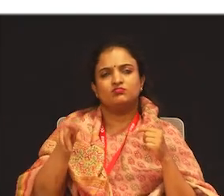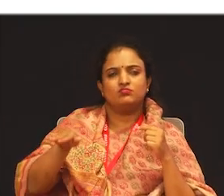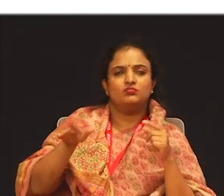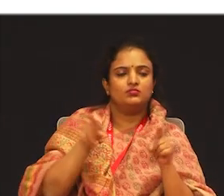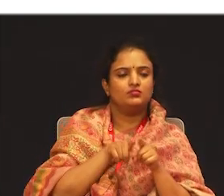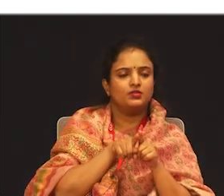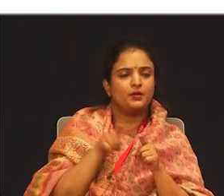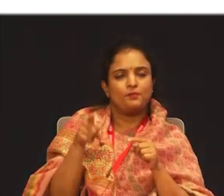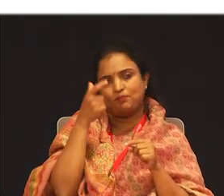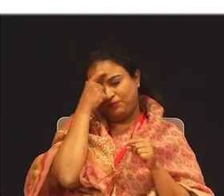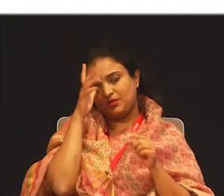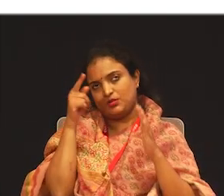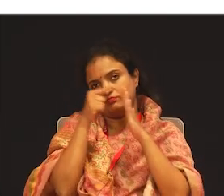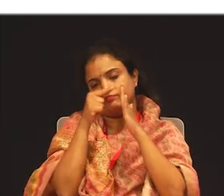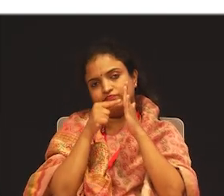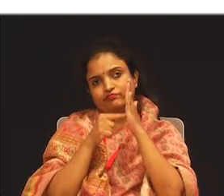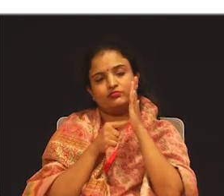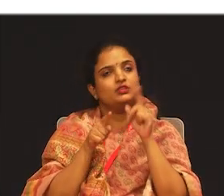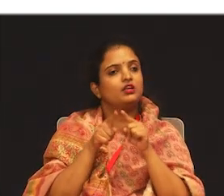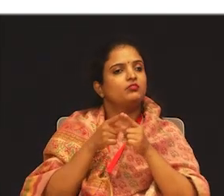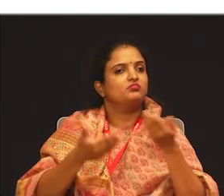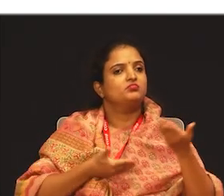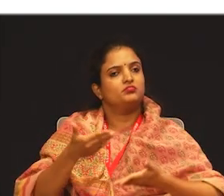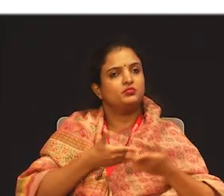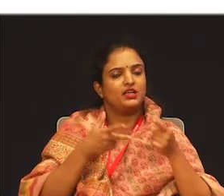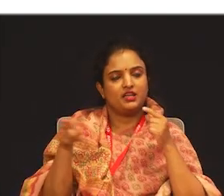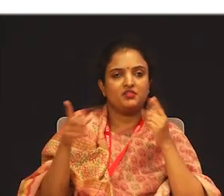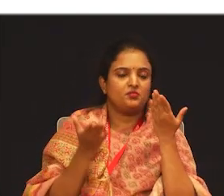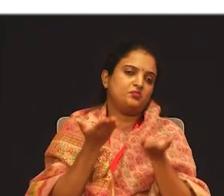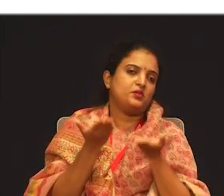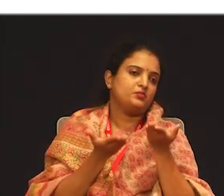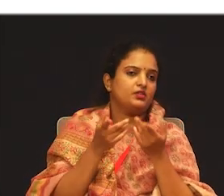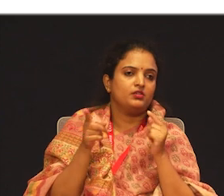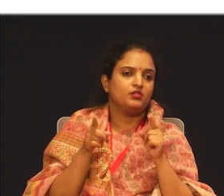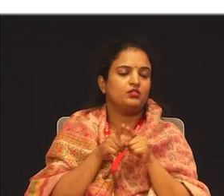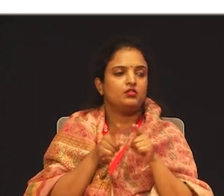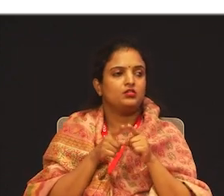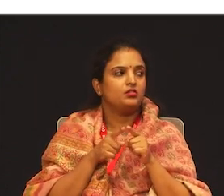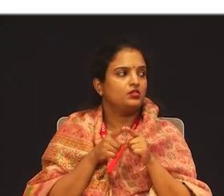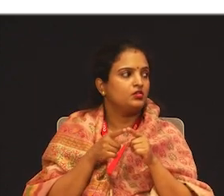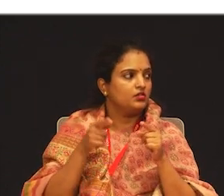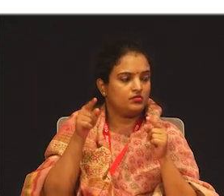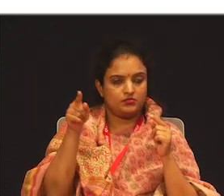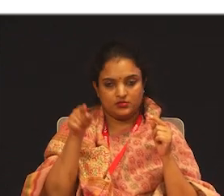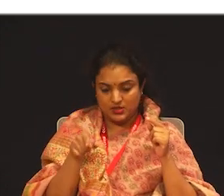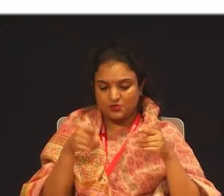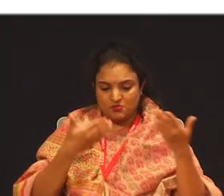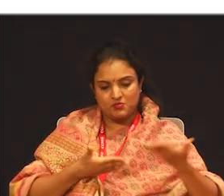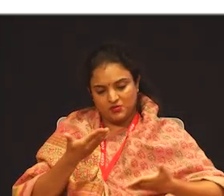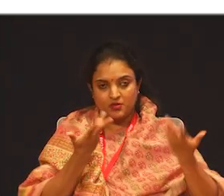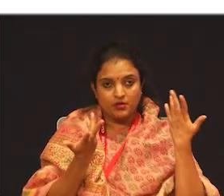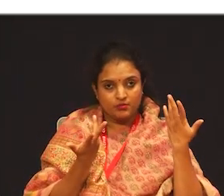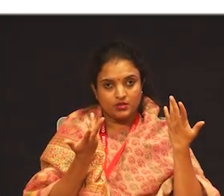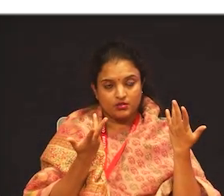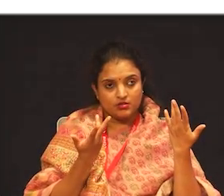is showing this behavioral symptom, or behavior is like this,